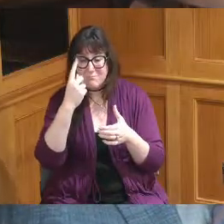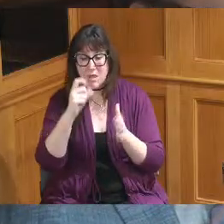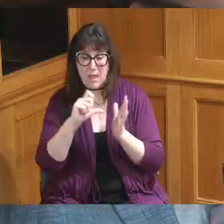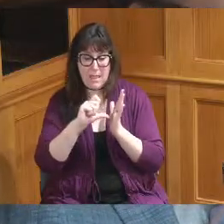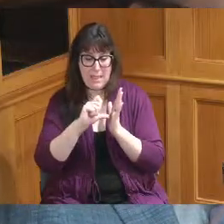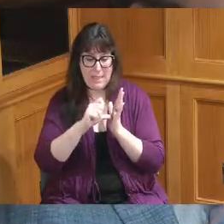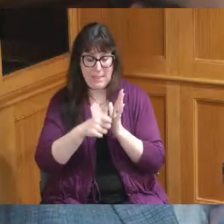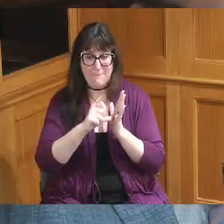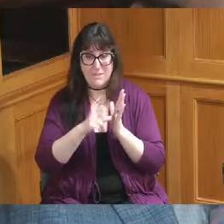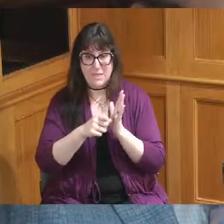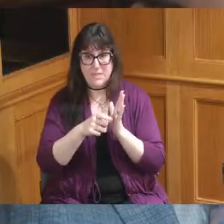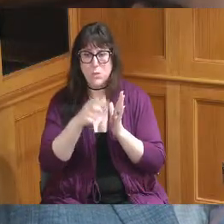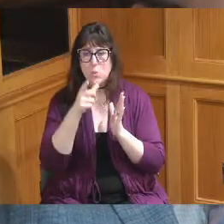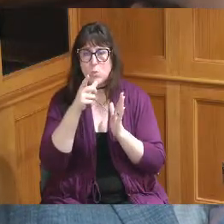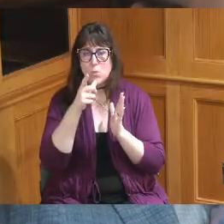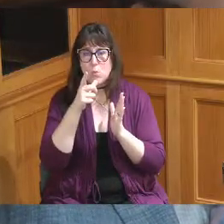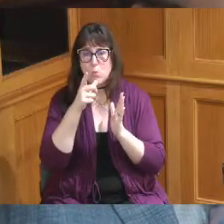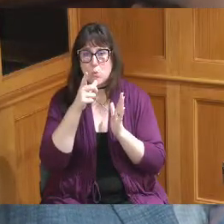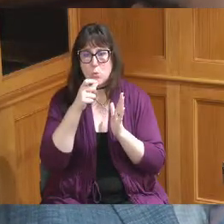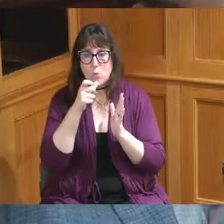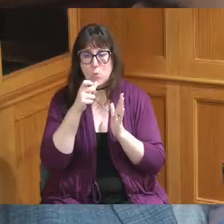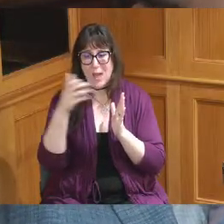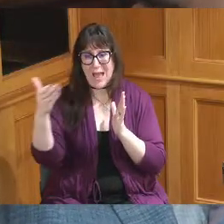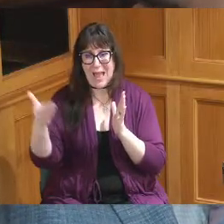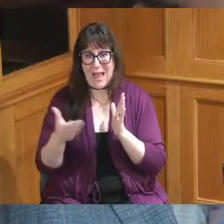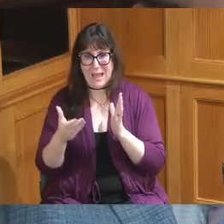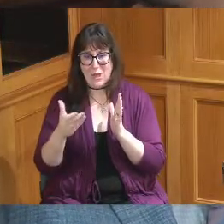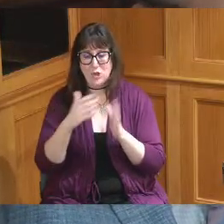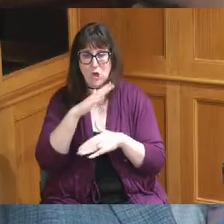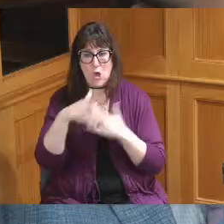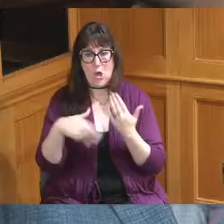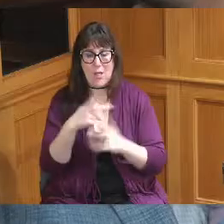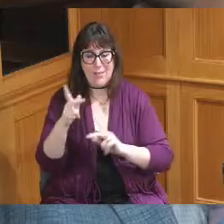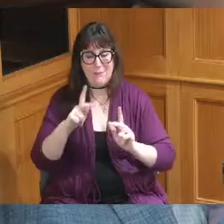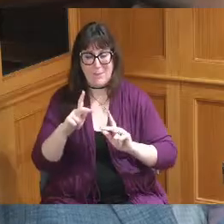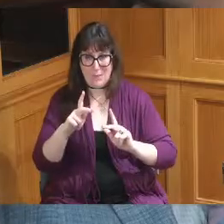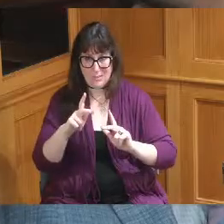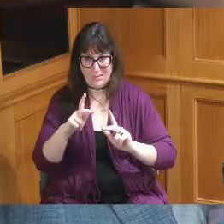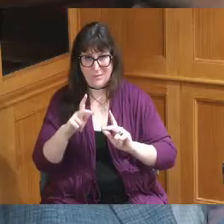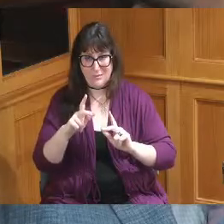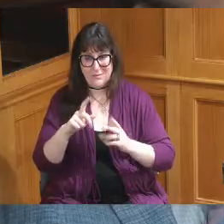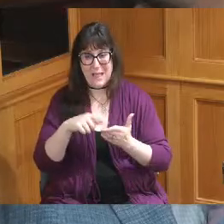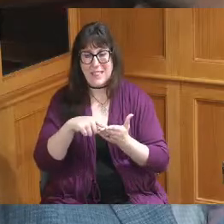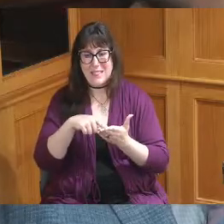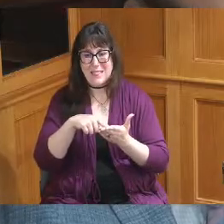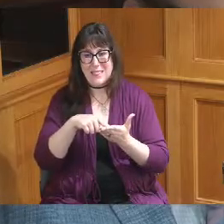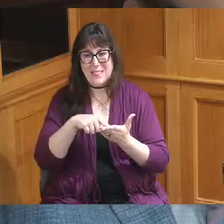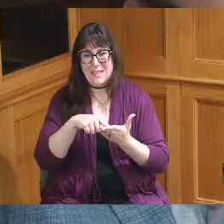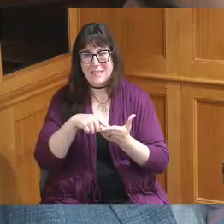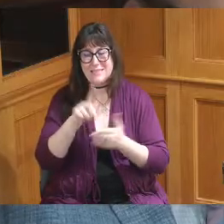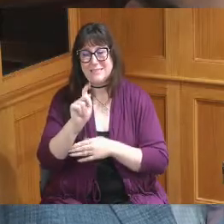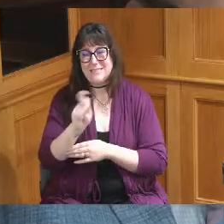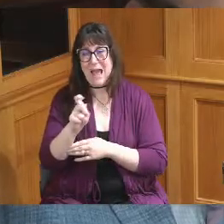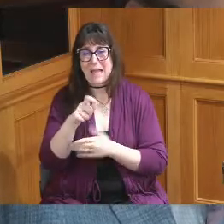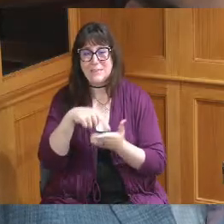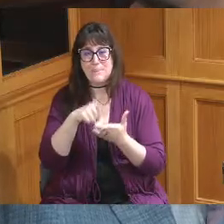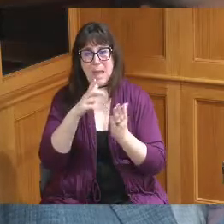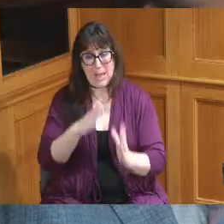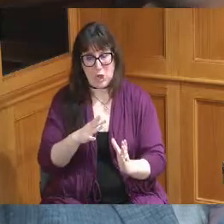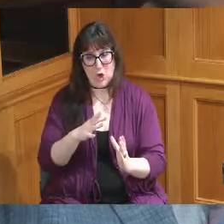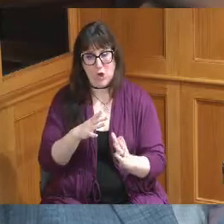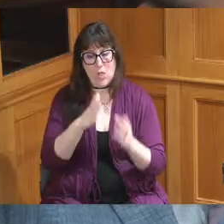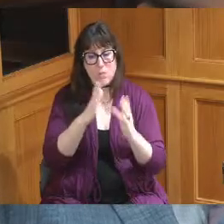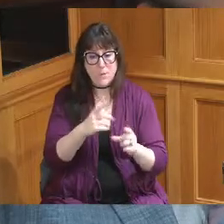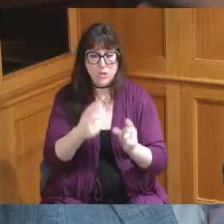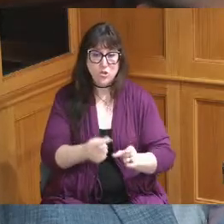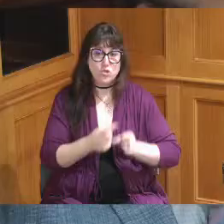who hired all of us to be in this room. The taxpayer, the person that's struggling every day, the person